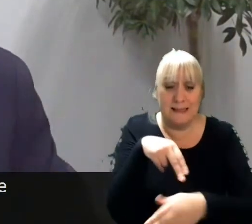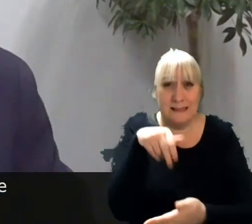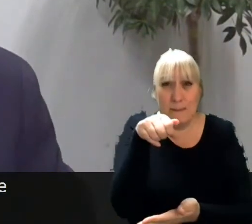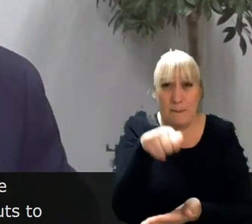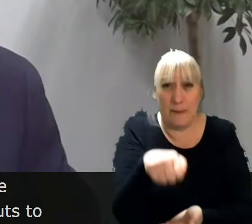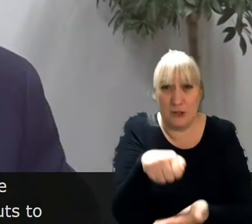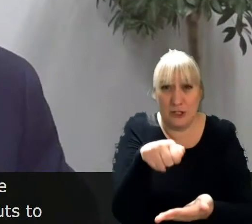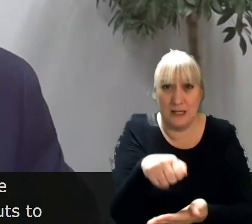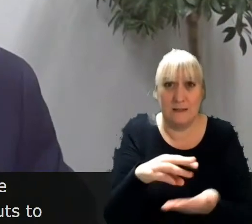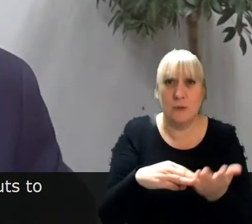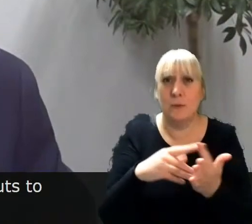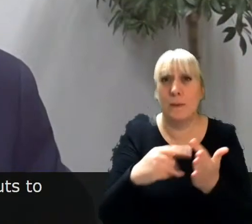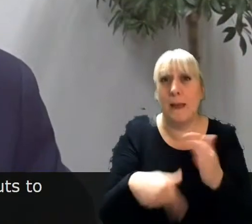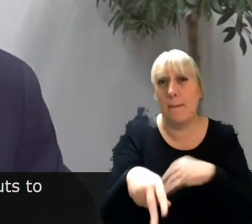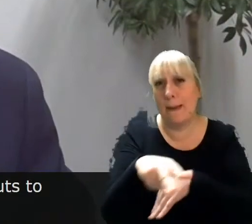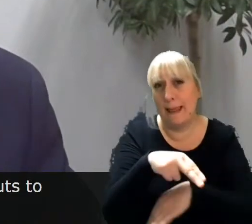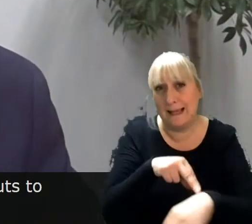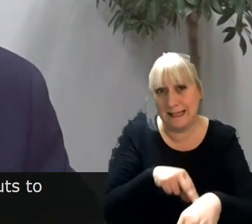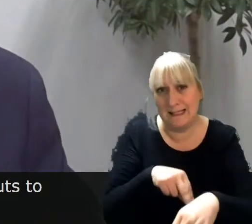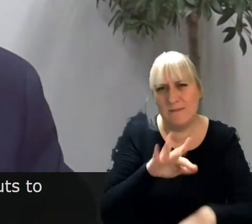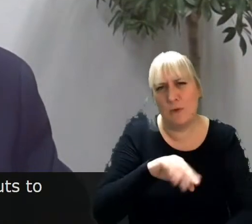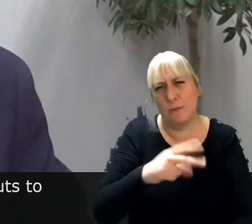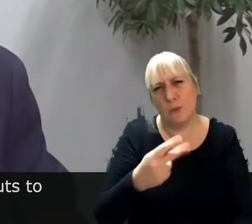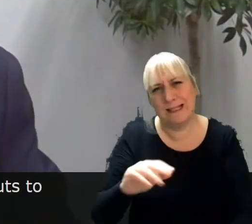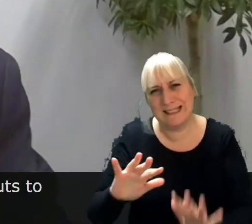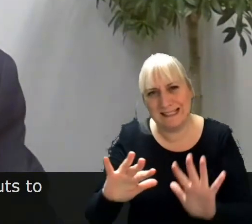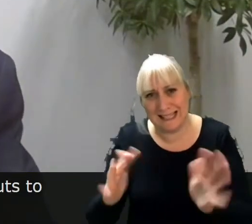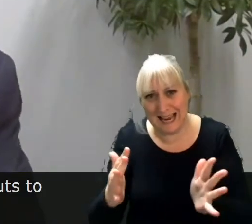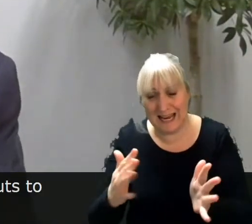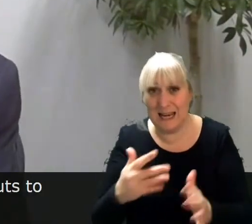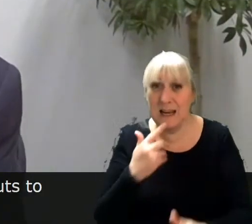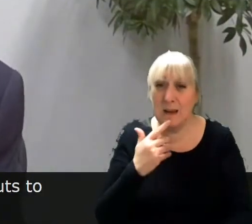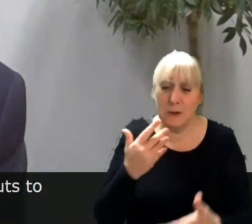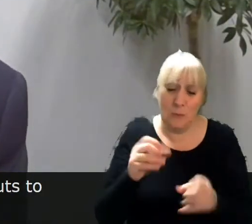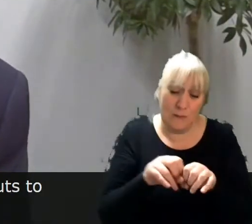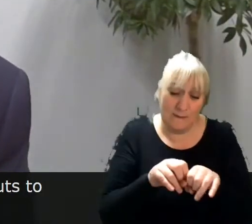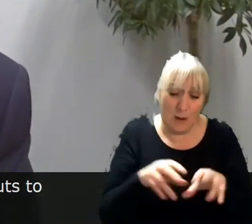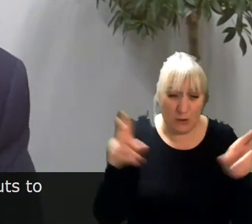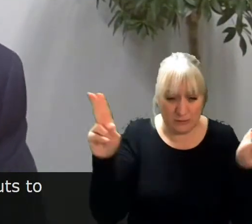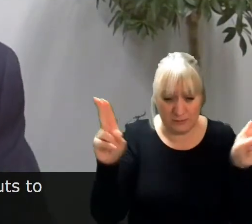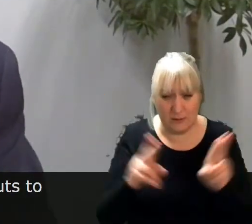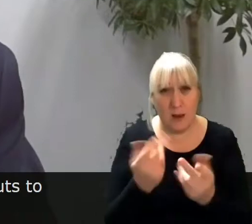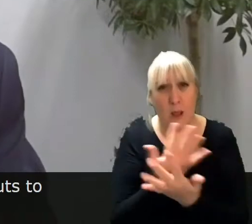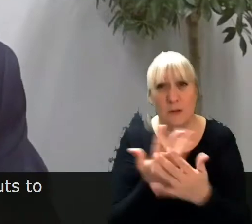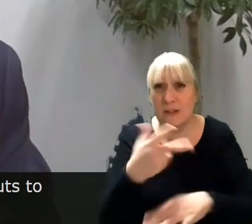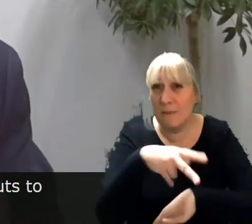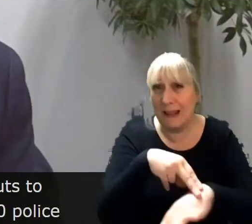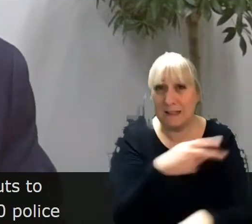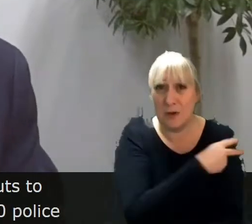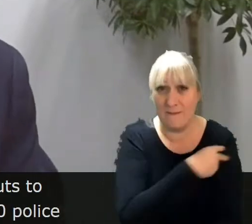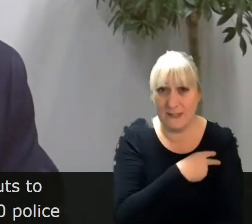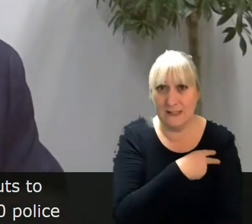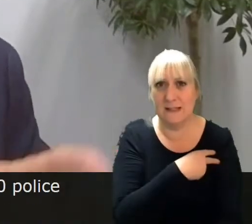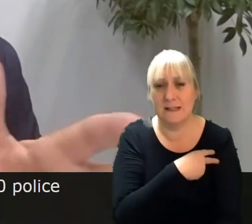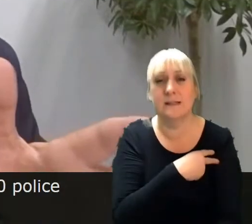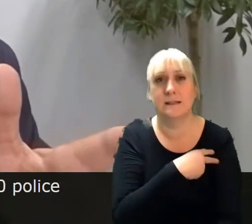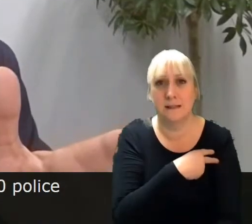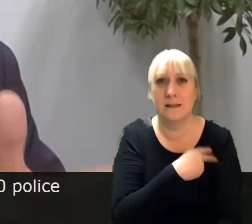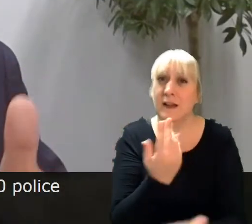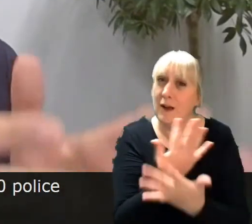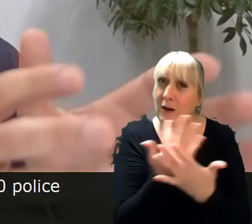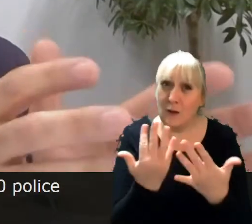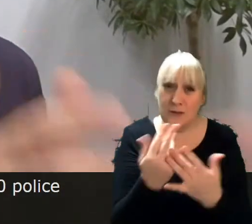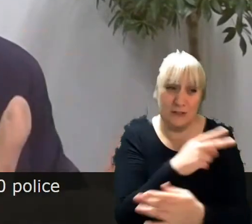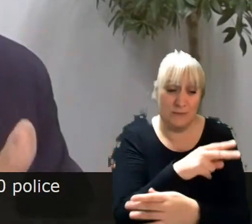country, we've lost more than 21,000 police officers, including thousands of police officers in London, many police staff in London,